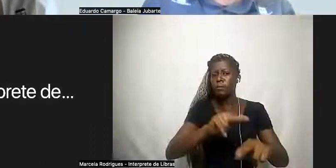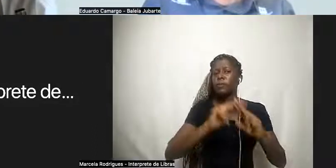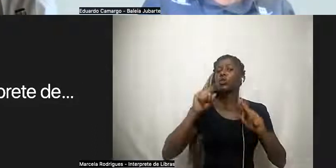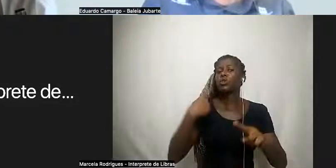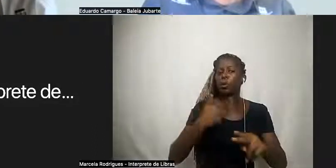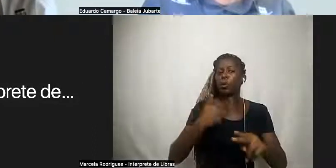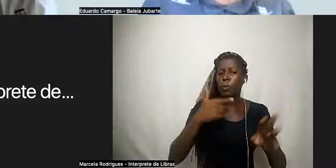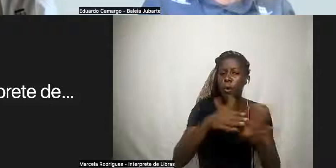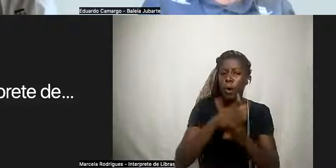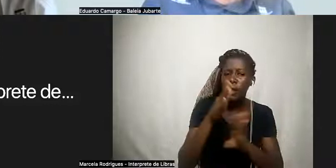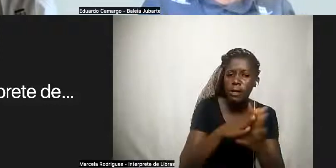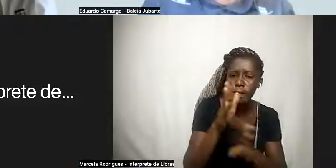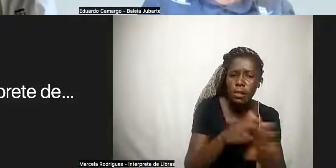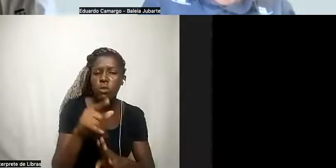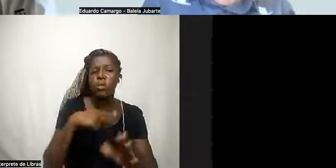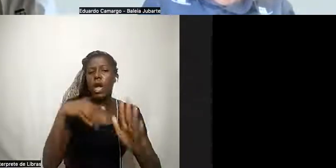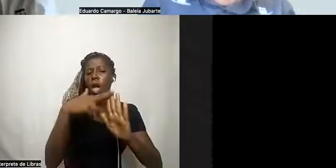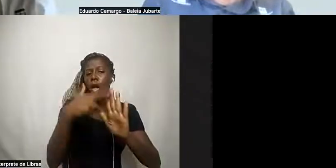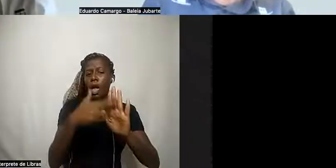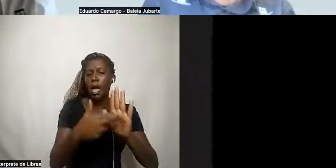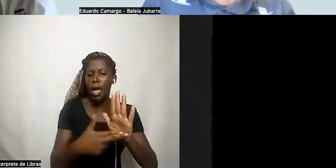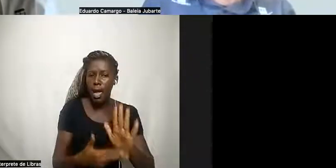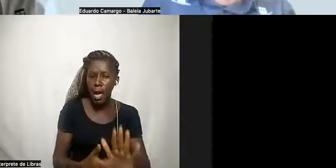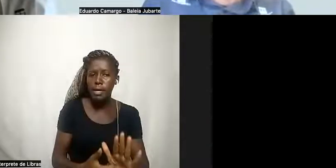fish sustainably and safely.